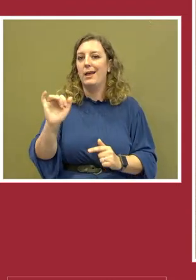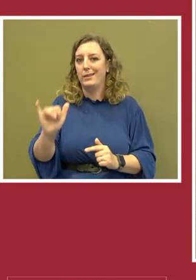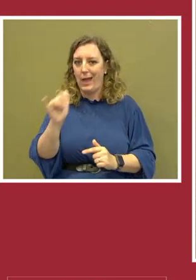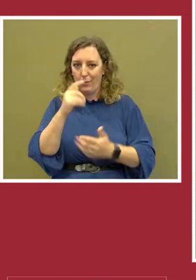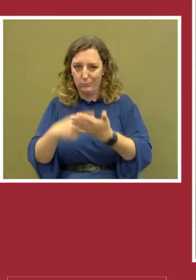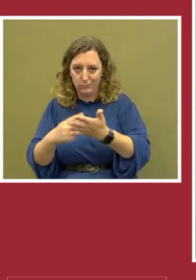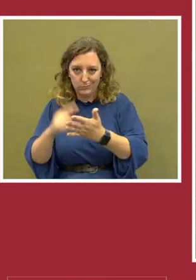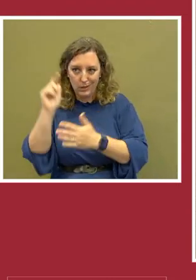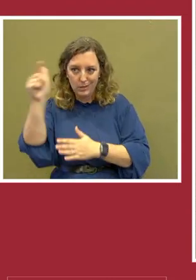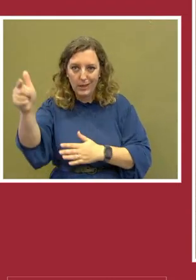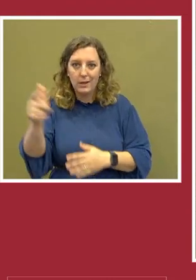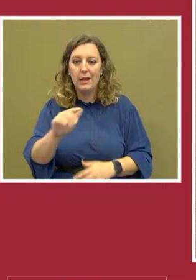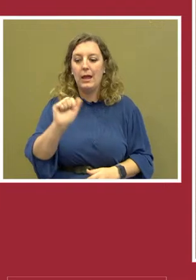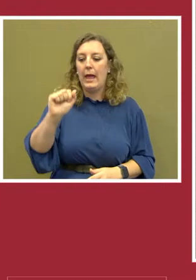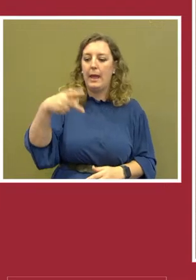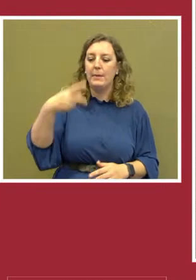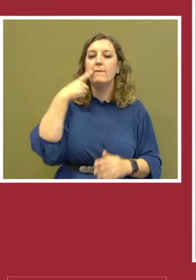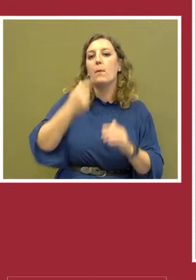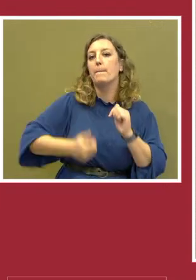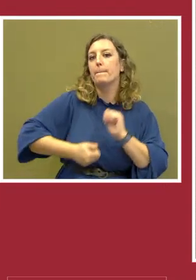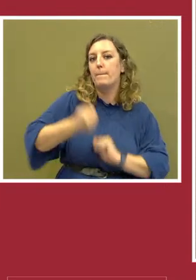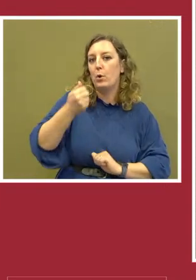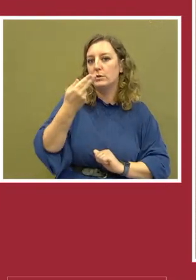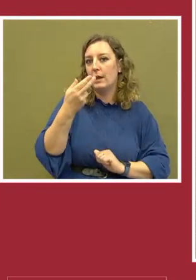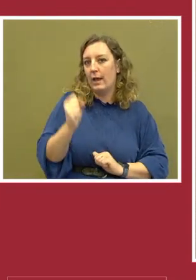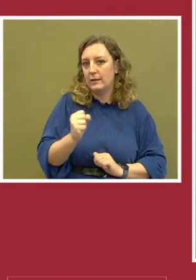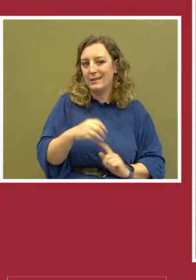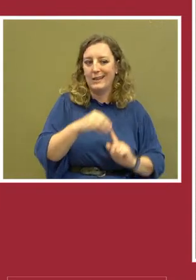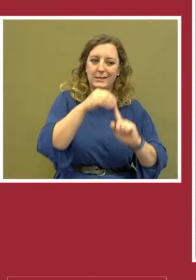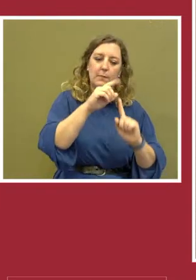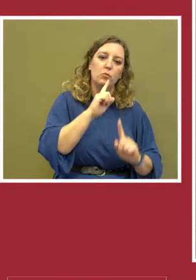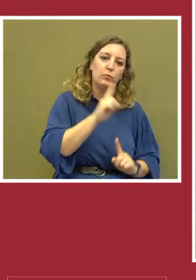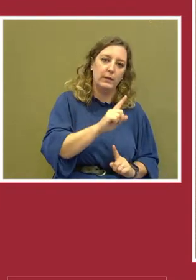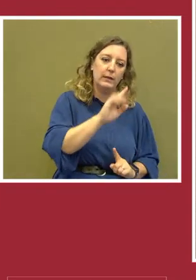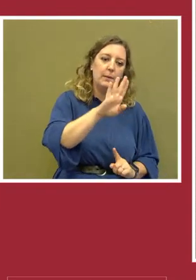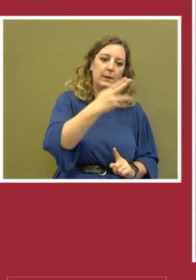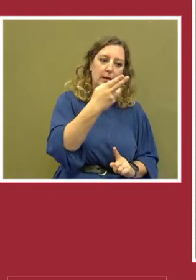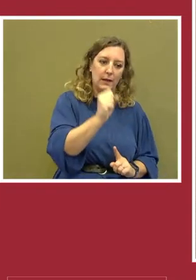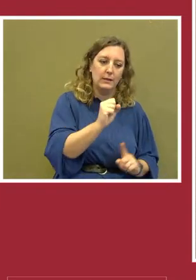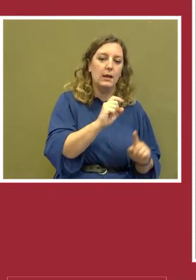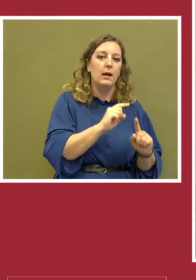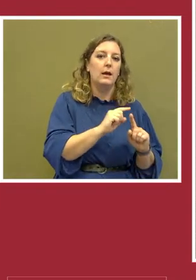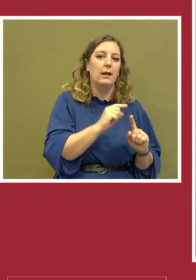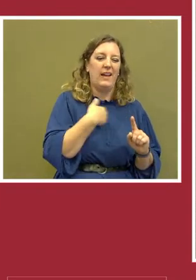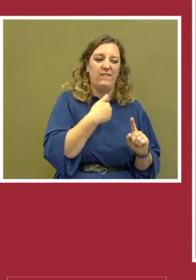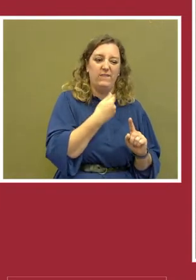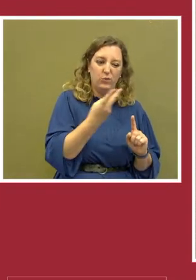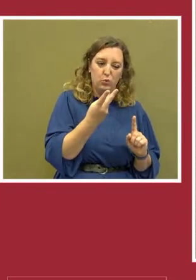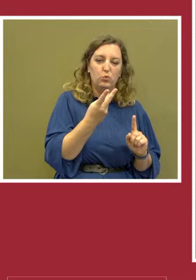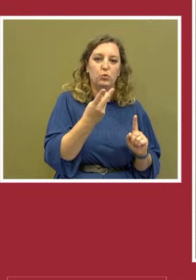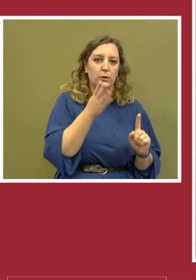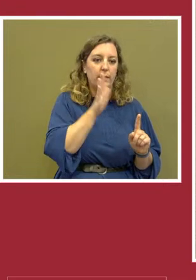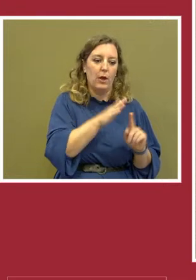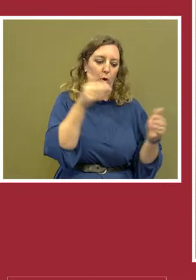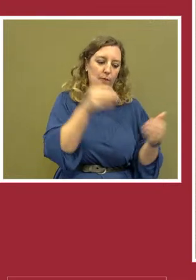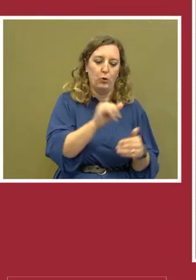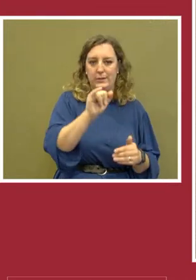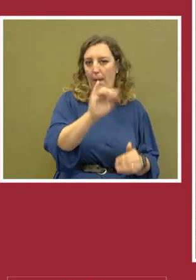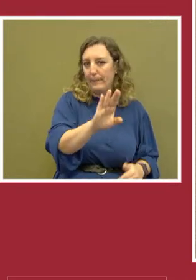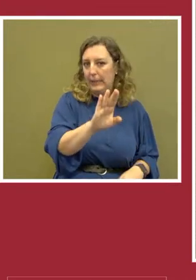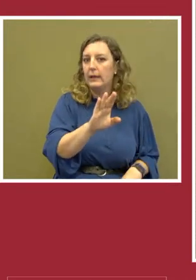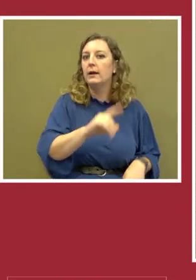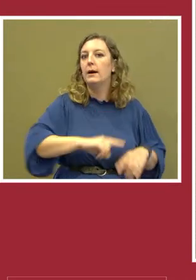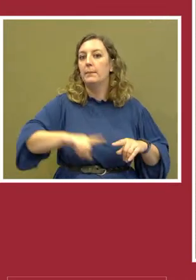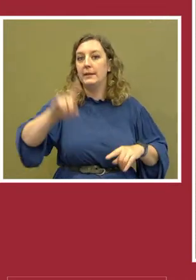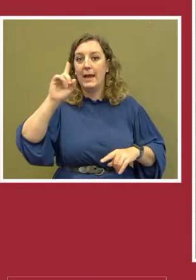later, and AP at most of our high schools, except really for Bend High. Bend High has a few AP courses because their main focus is IB.